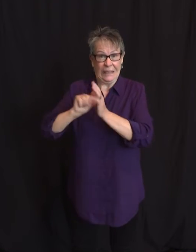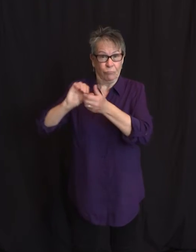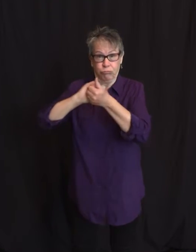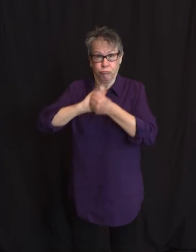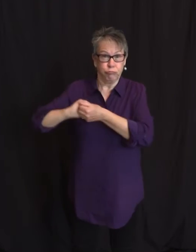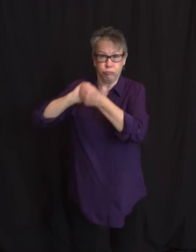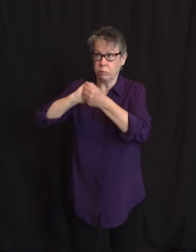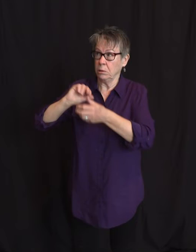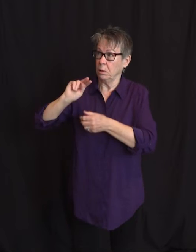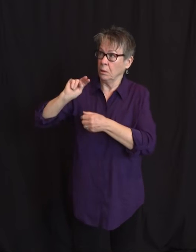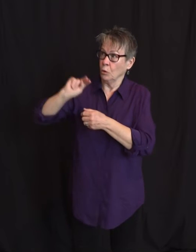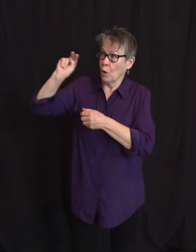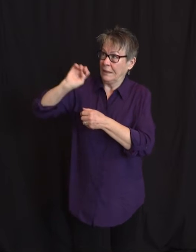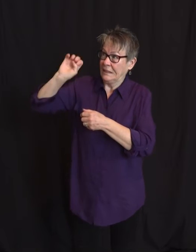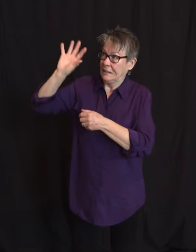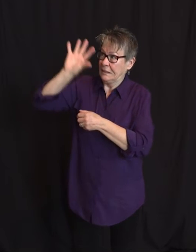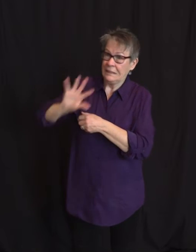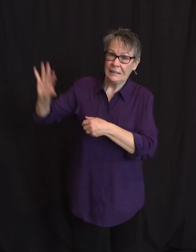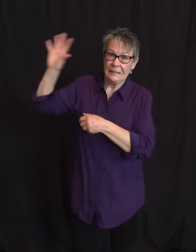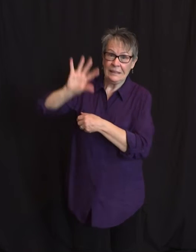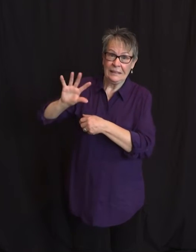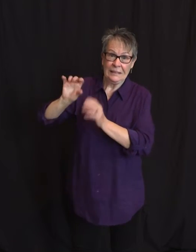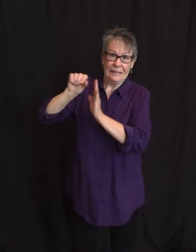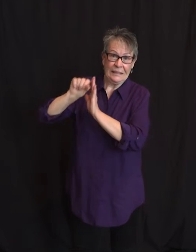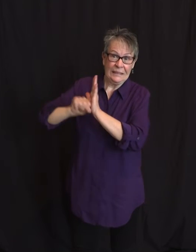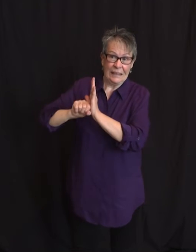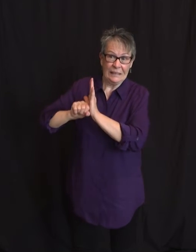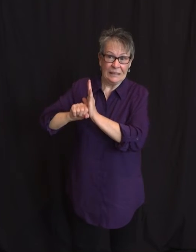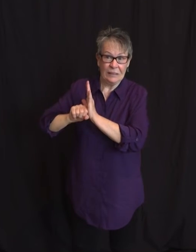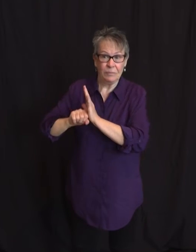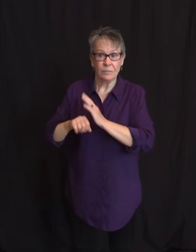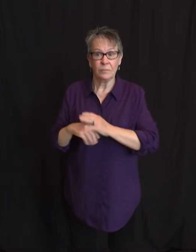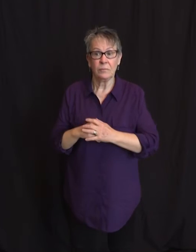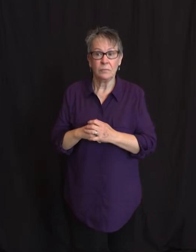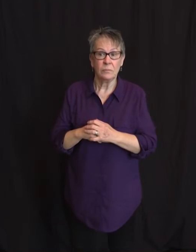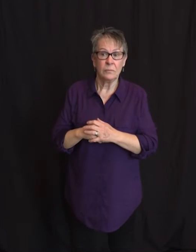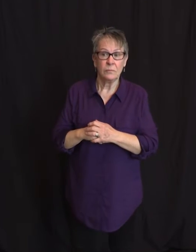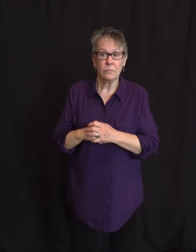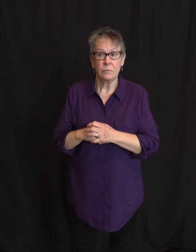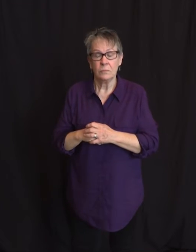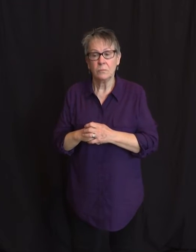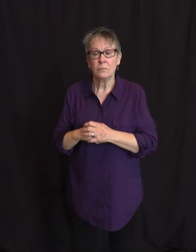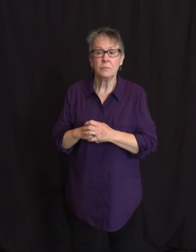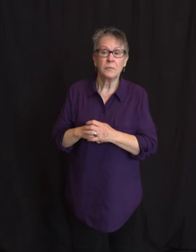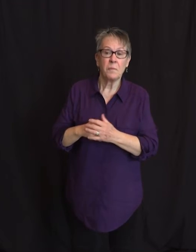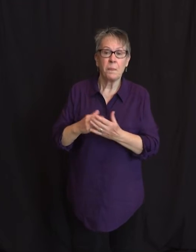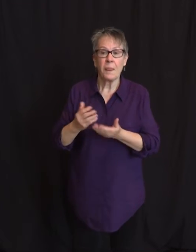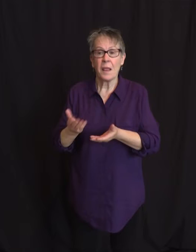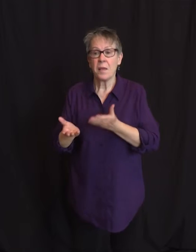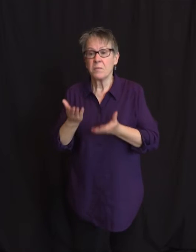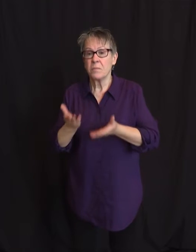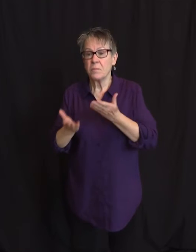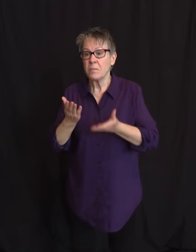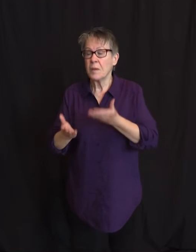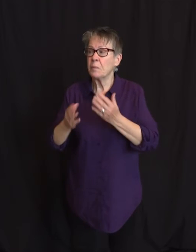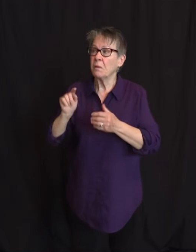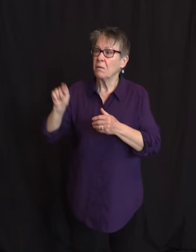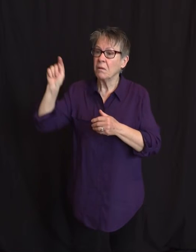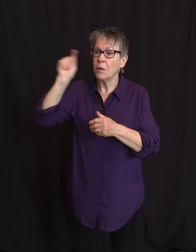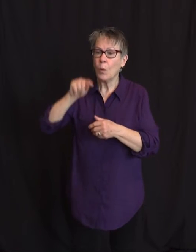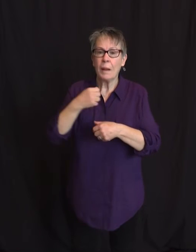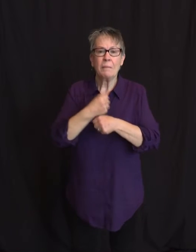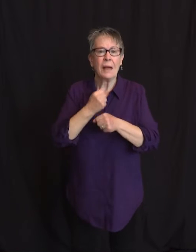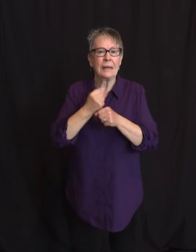but for the time being at least, we need folks to stay in their primary homes. Thank you. I promise you we'll update as we have something. Sir, I